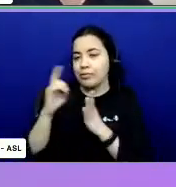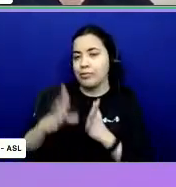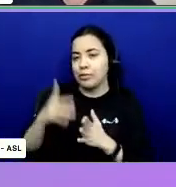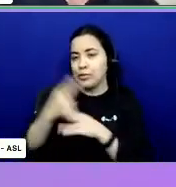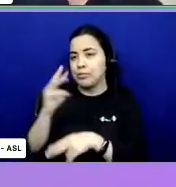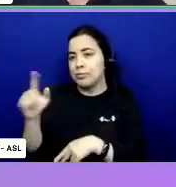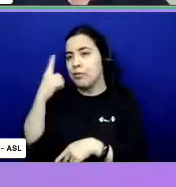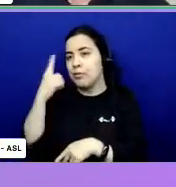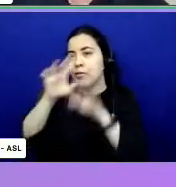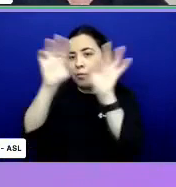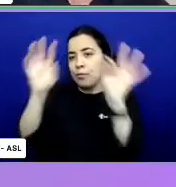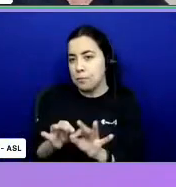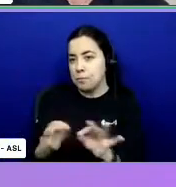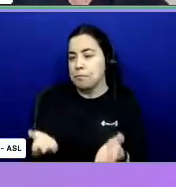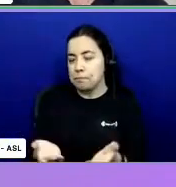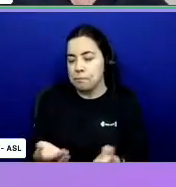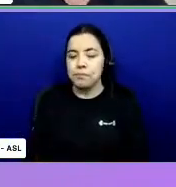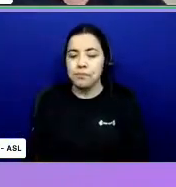learning for the forms.